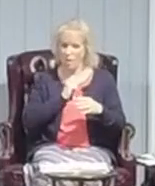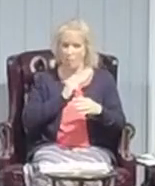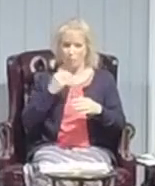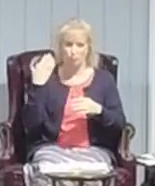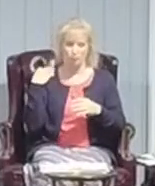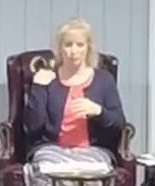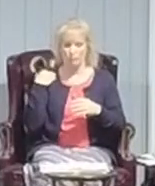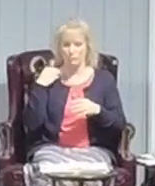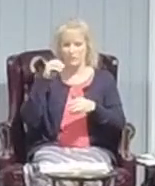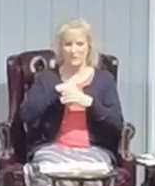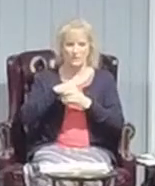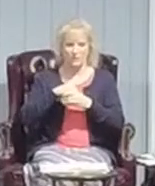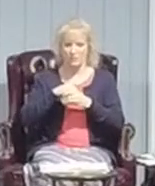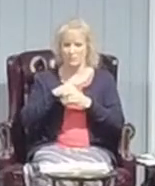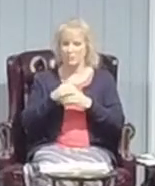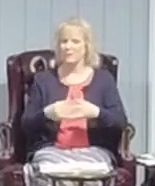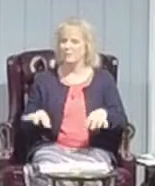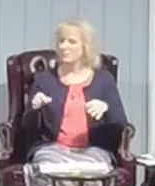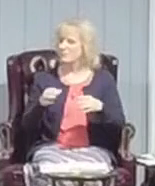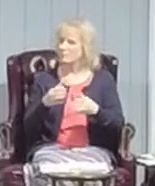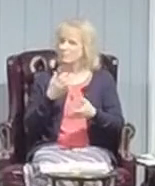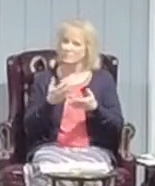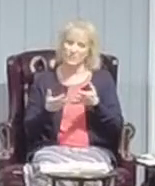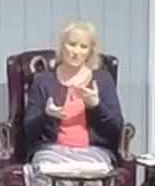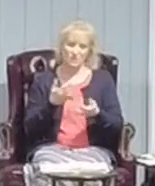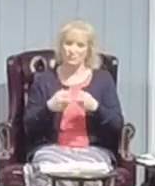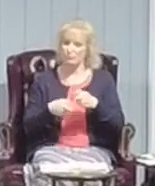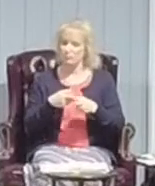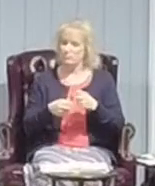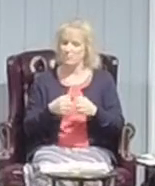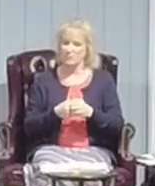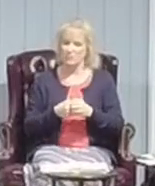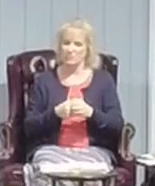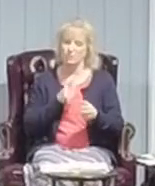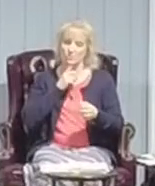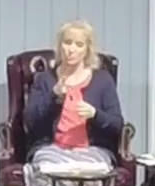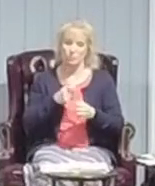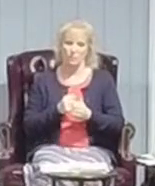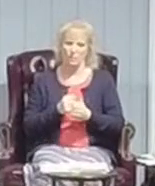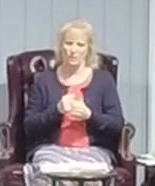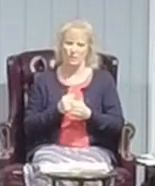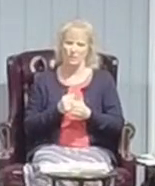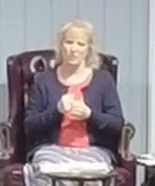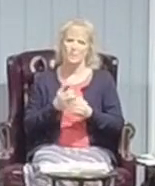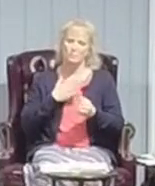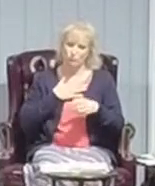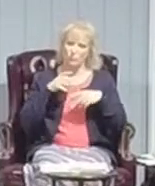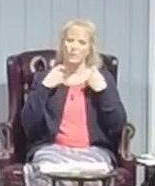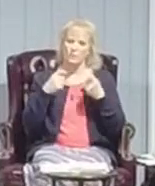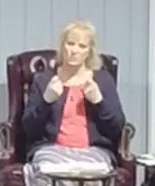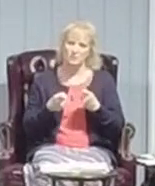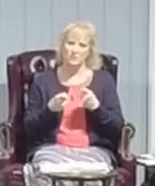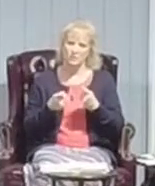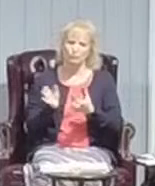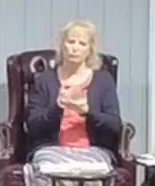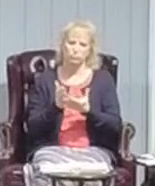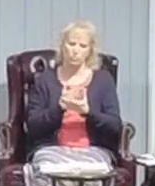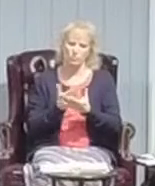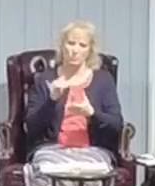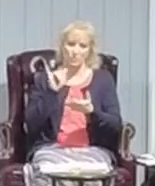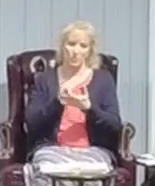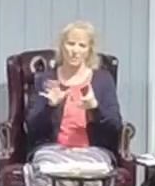in this matter. Surely, Surely my sins were part of the